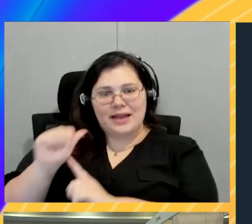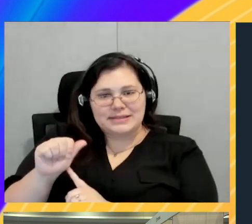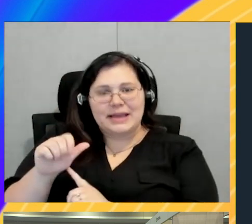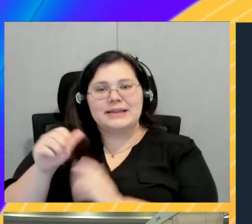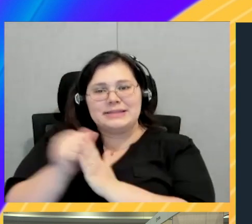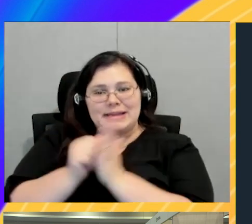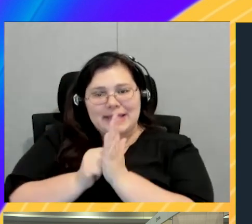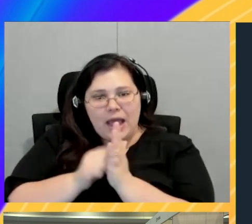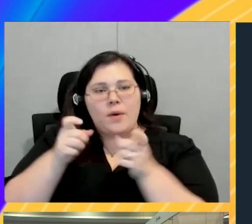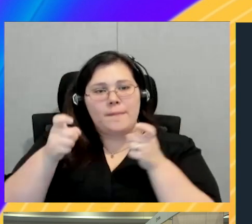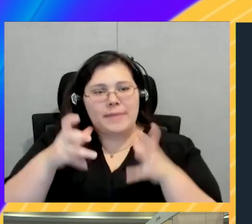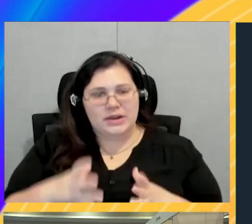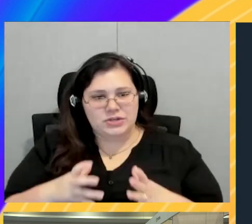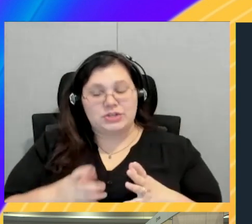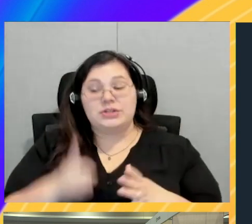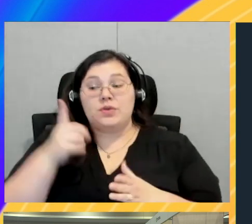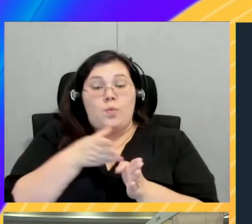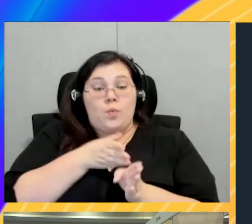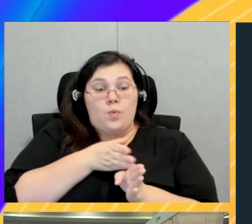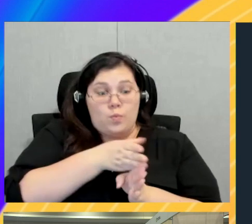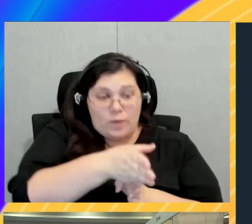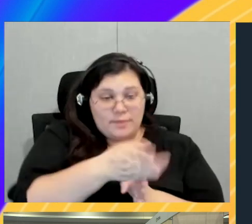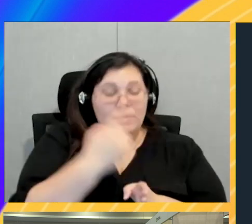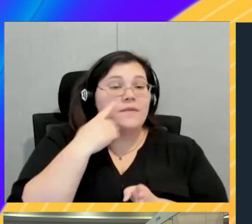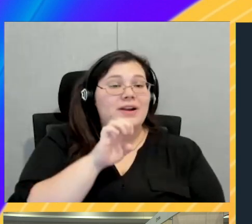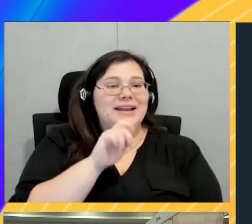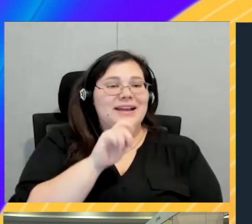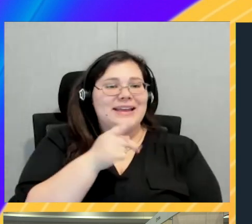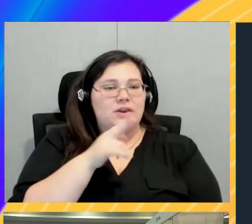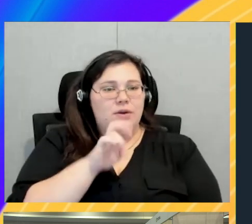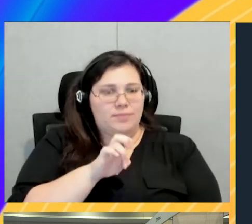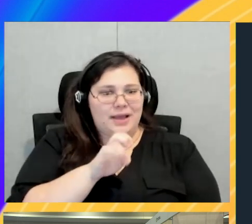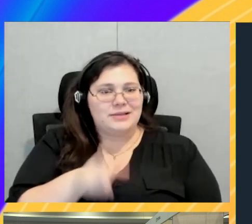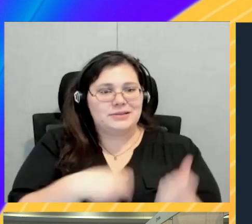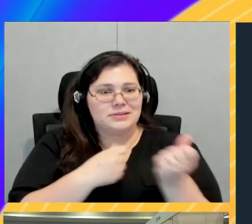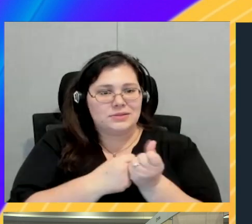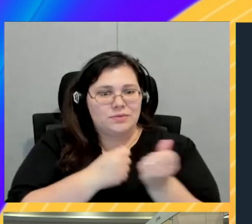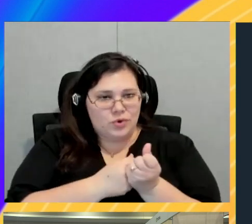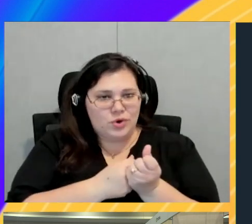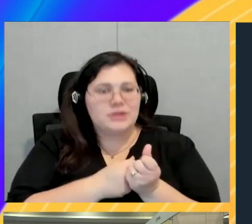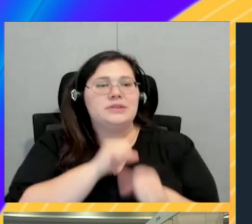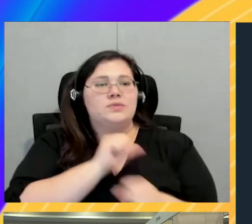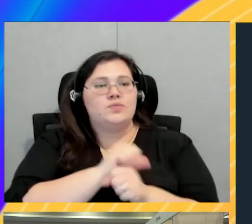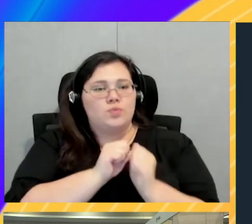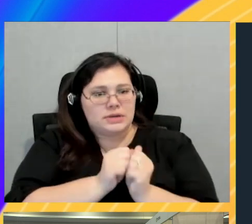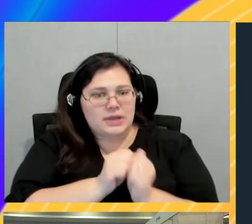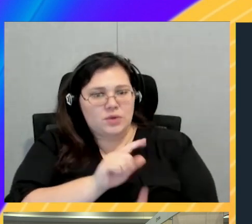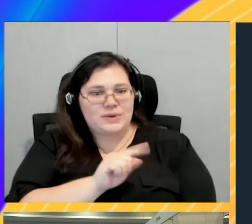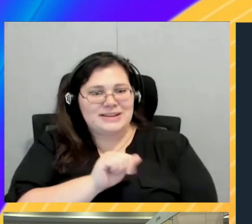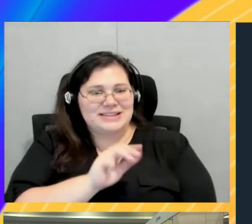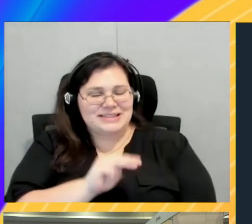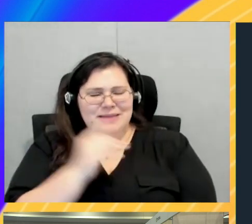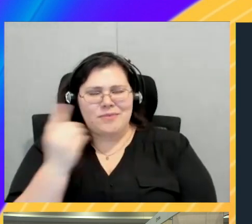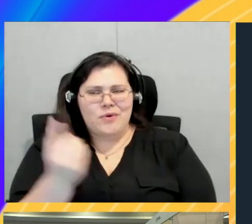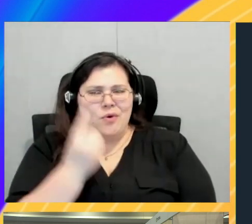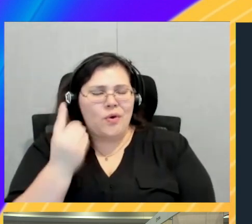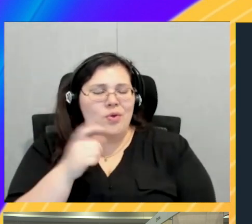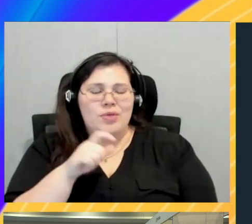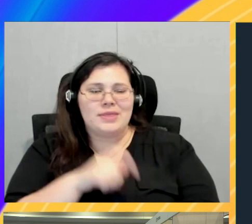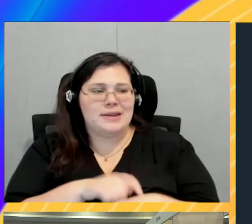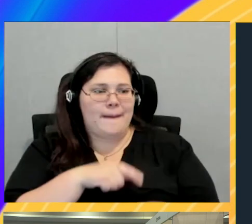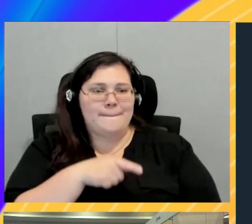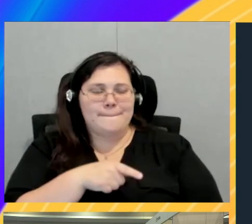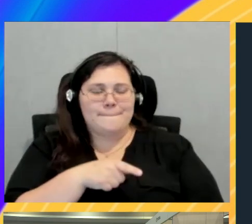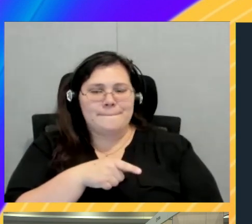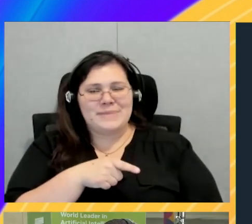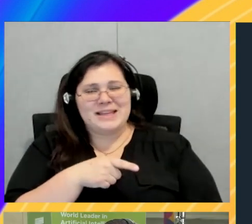Force does have enterprise support, and we work with their TAM all the time. And sometimes the line is a little blurry